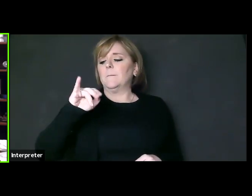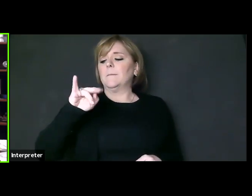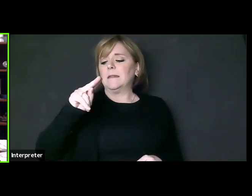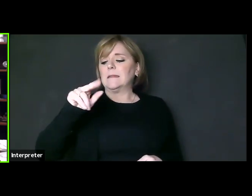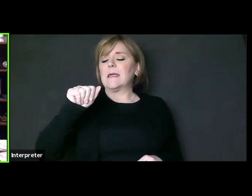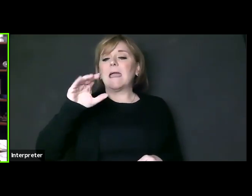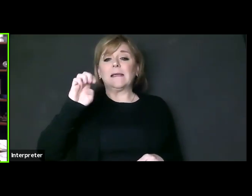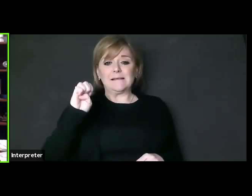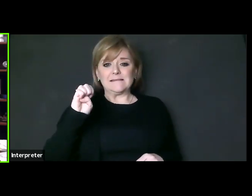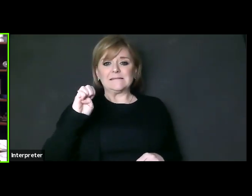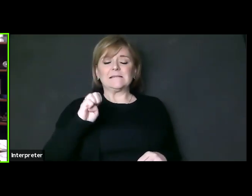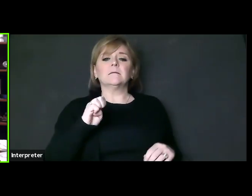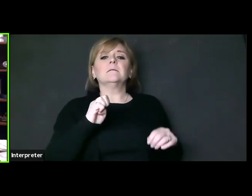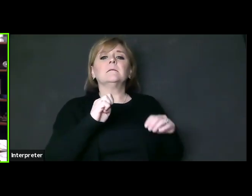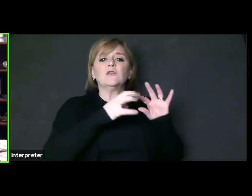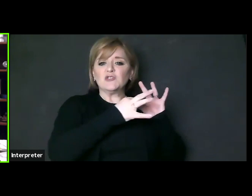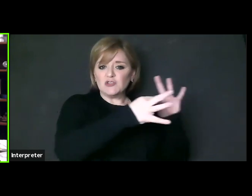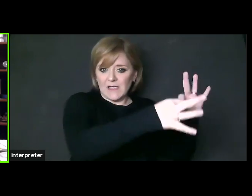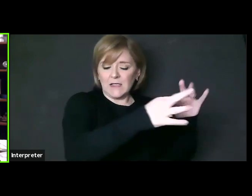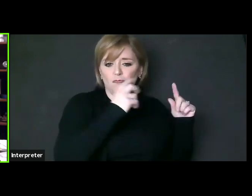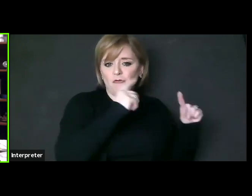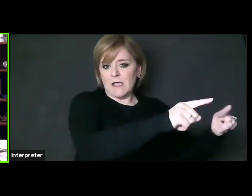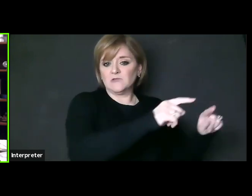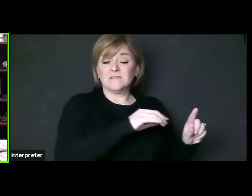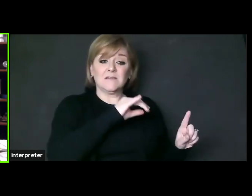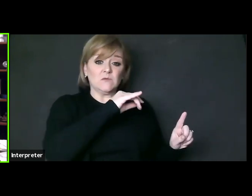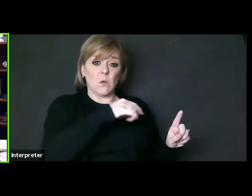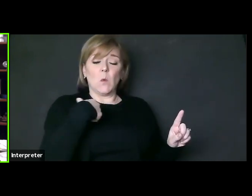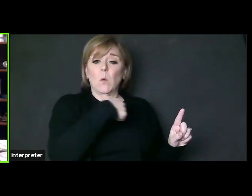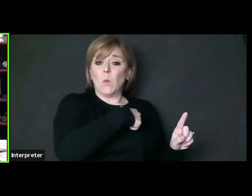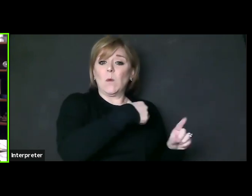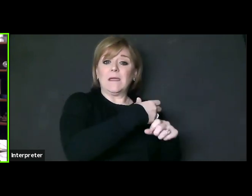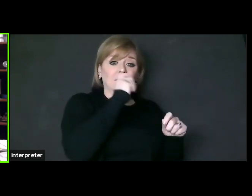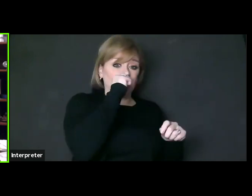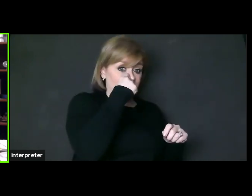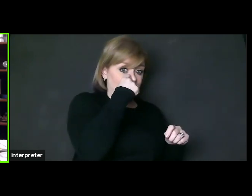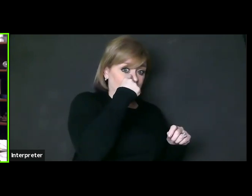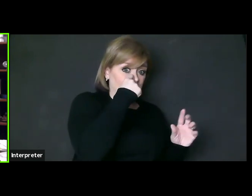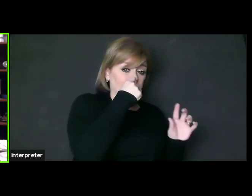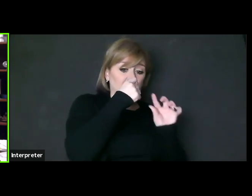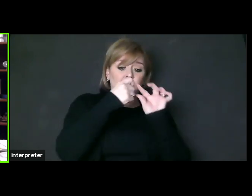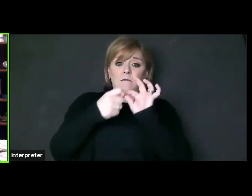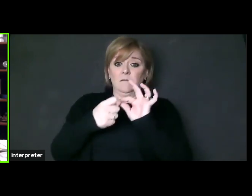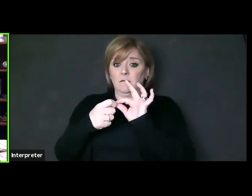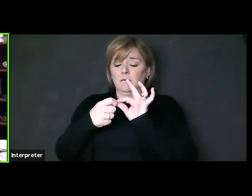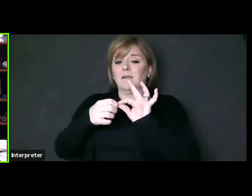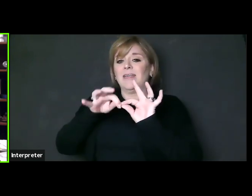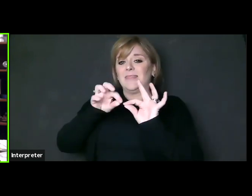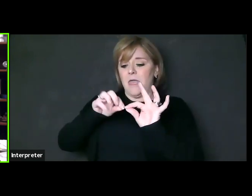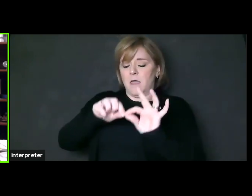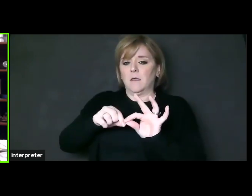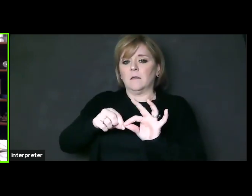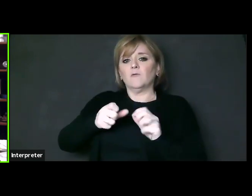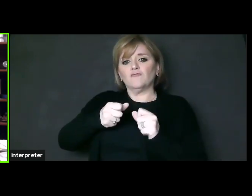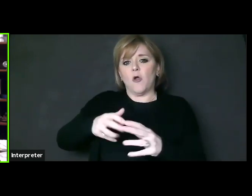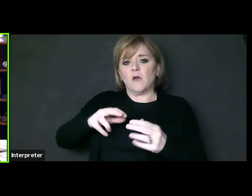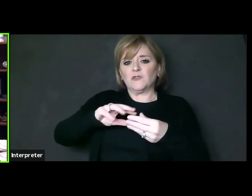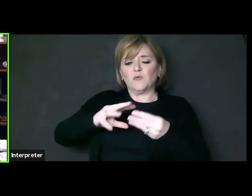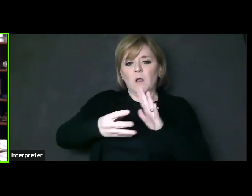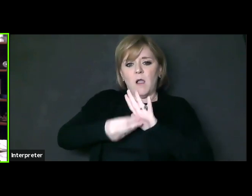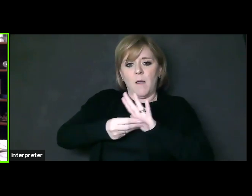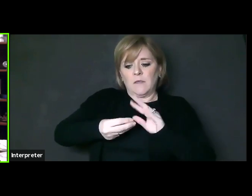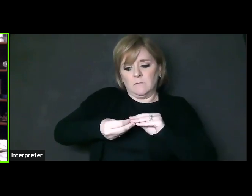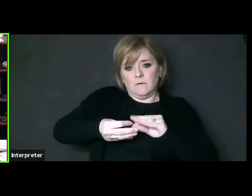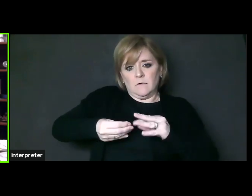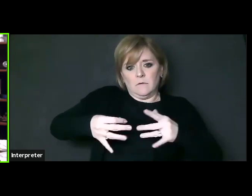millions of copies, literally millions of copies of that virus particle. We then attach a little tag or a little light bulb on it.